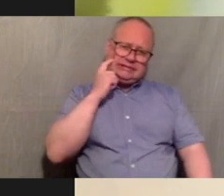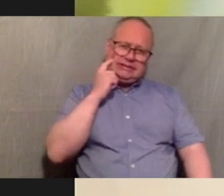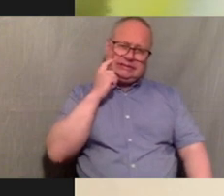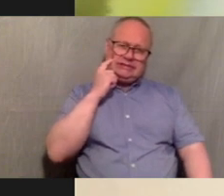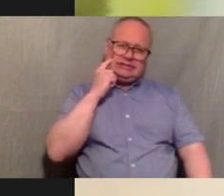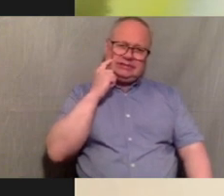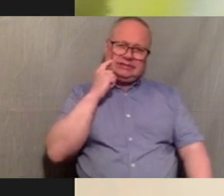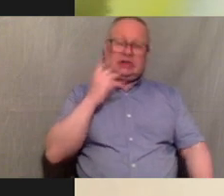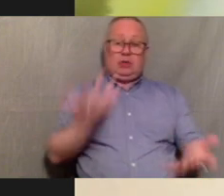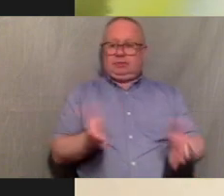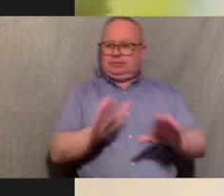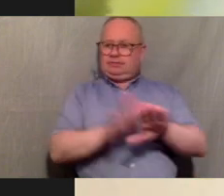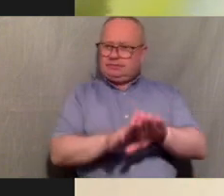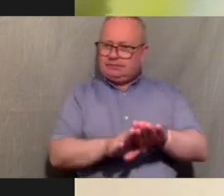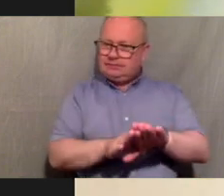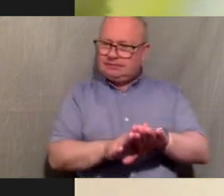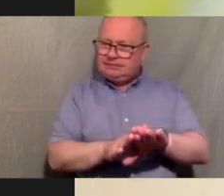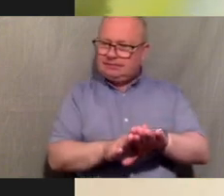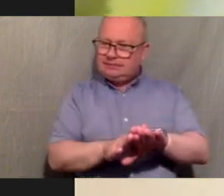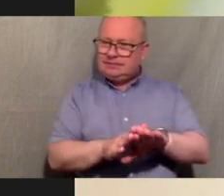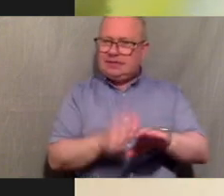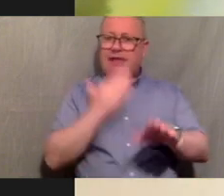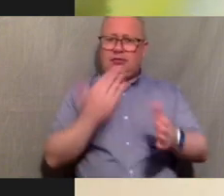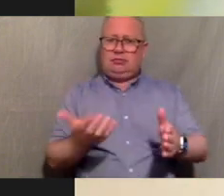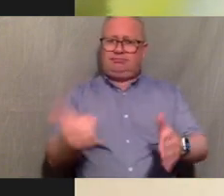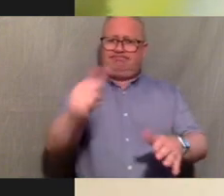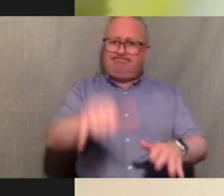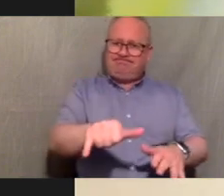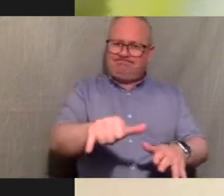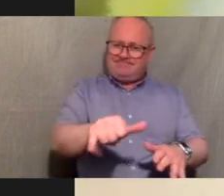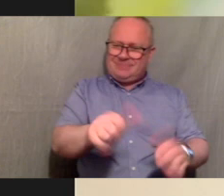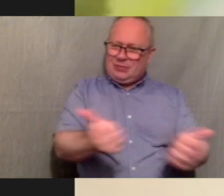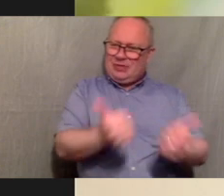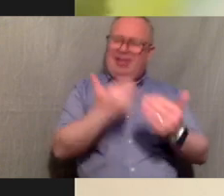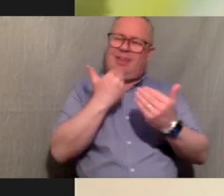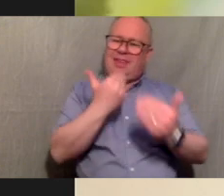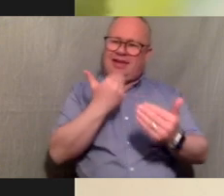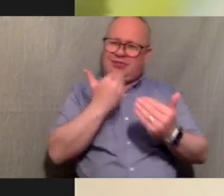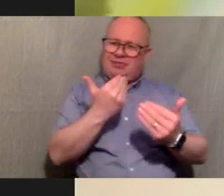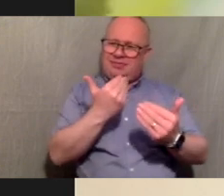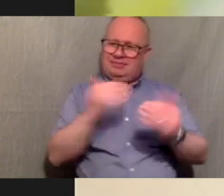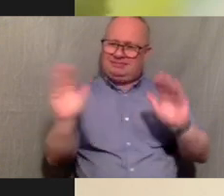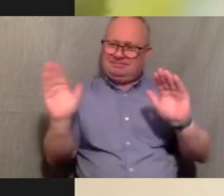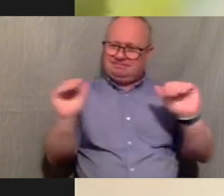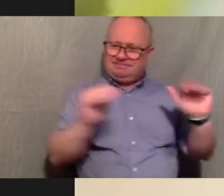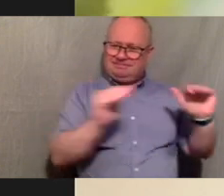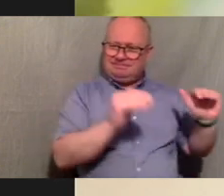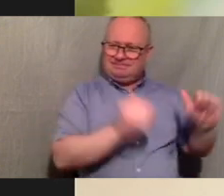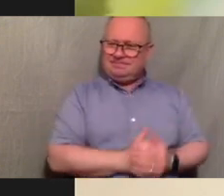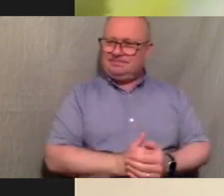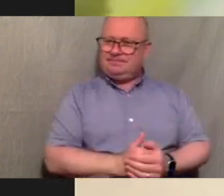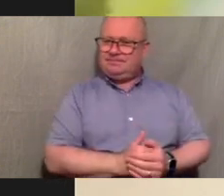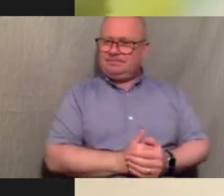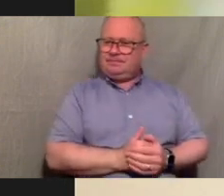up but i'm gonna have to end the call as well if that's okay but thank you for listening thank you for taking the time and yeah